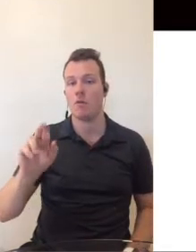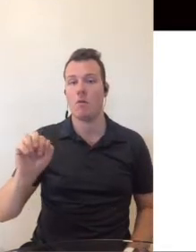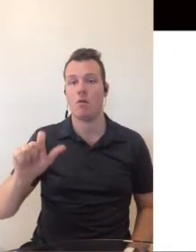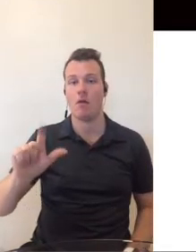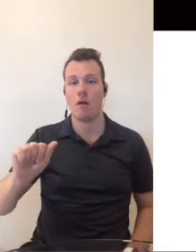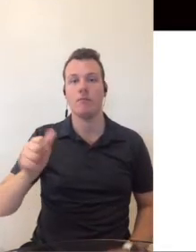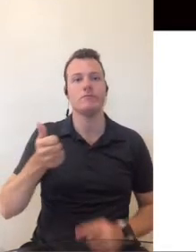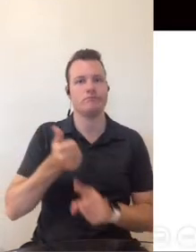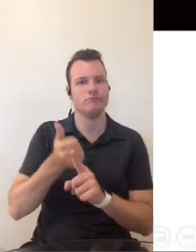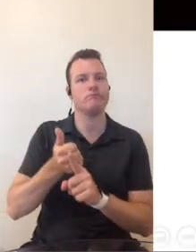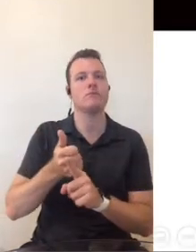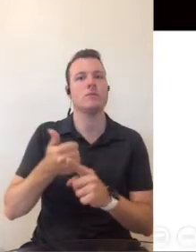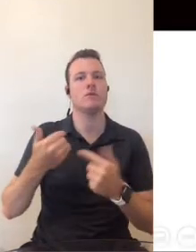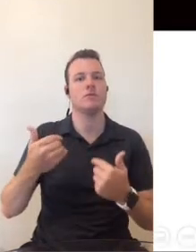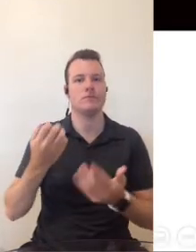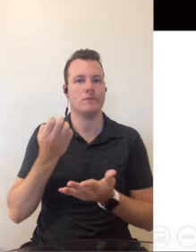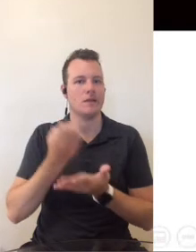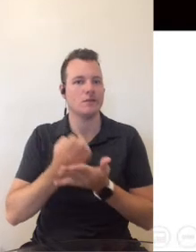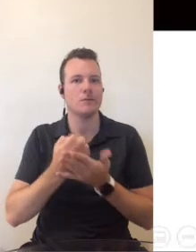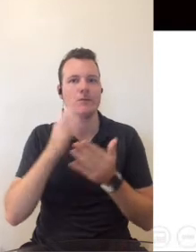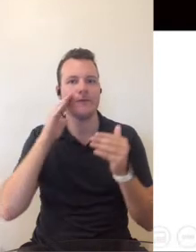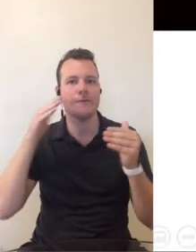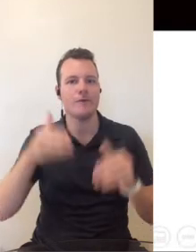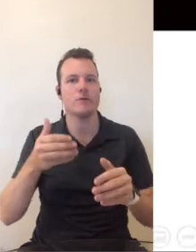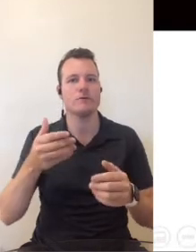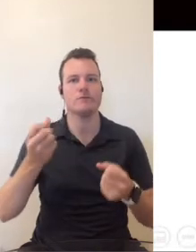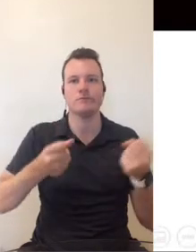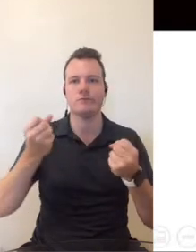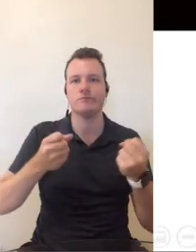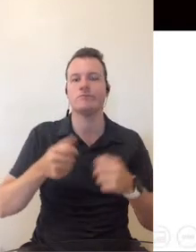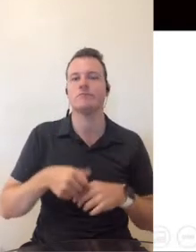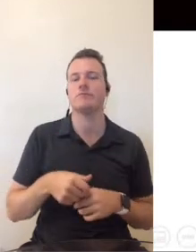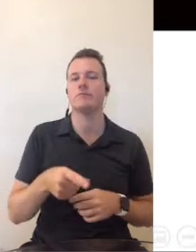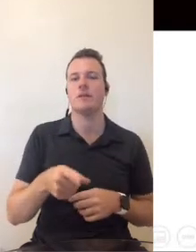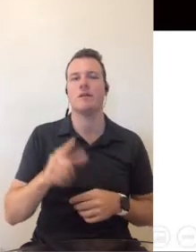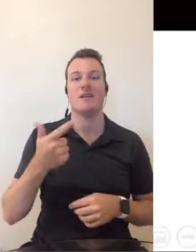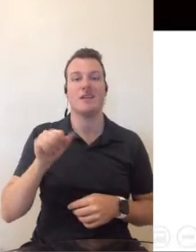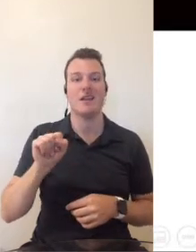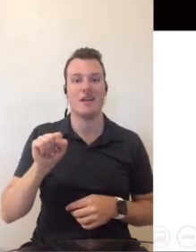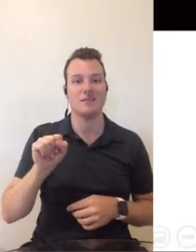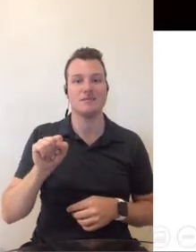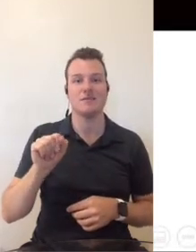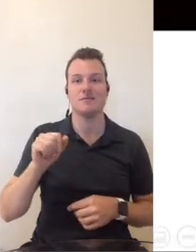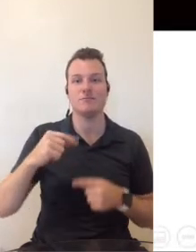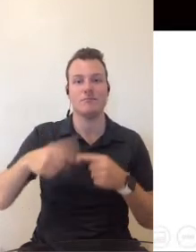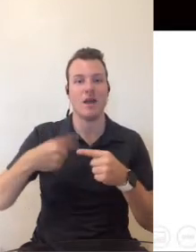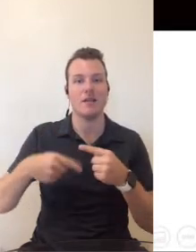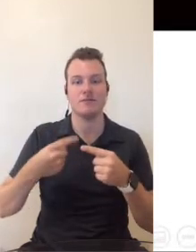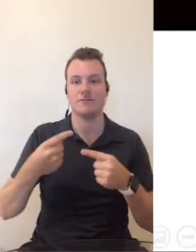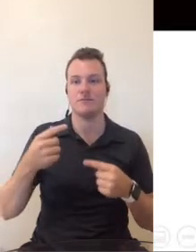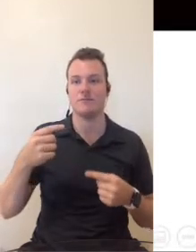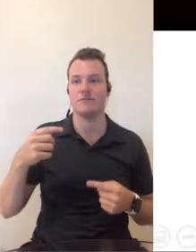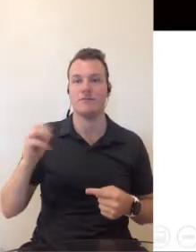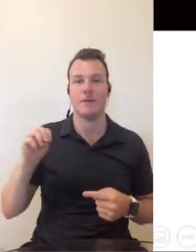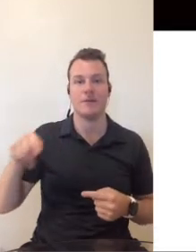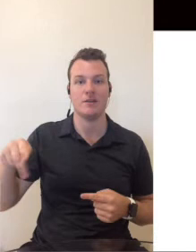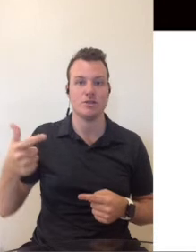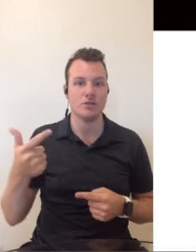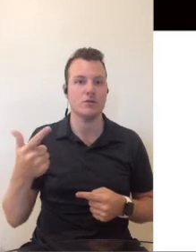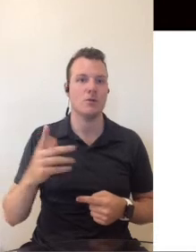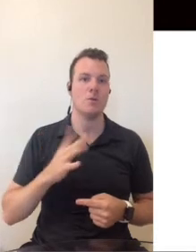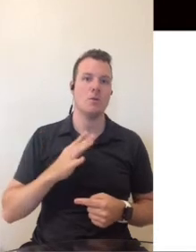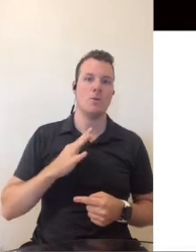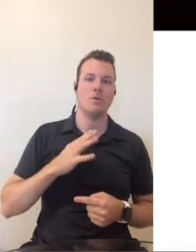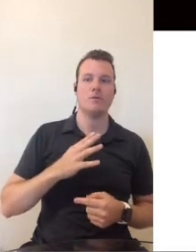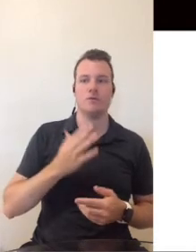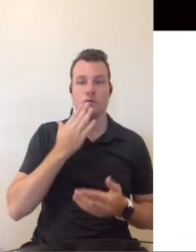Corolla is an economical vehicle, great gas mileage. It's in many people's price point. The idea here is we're going